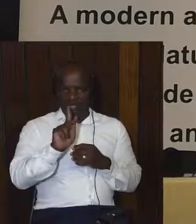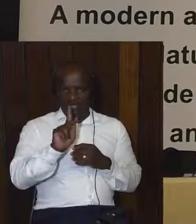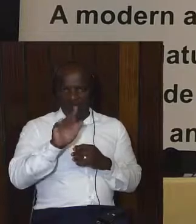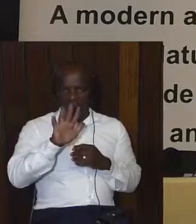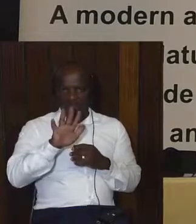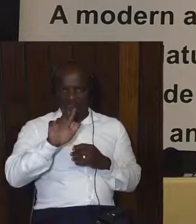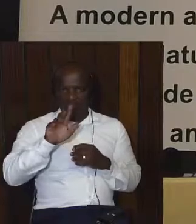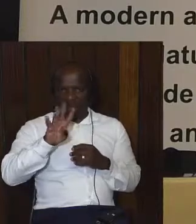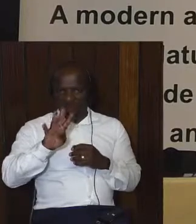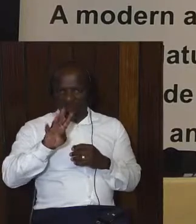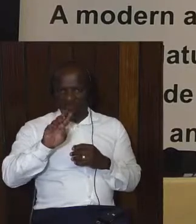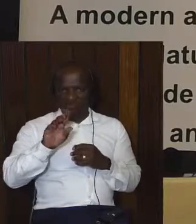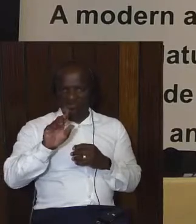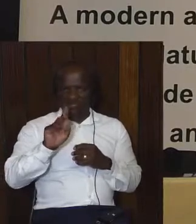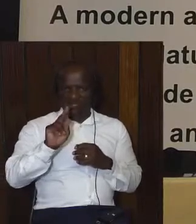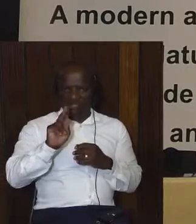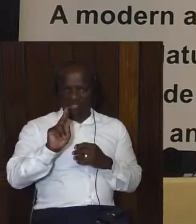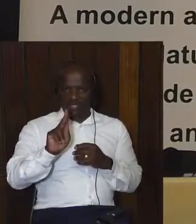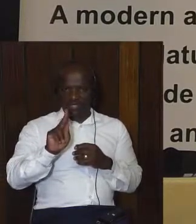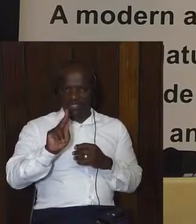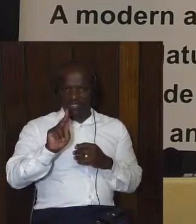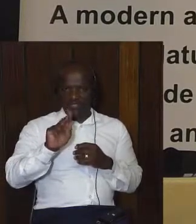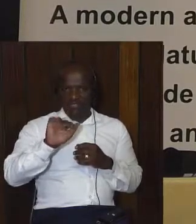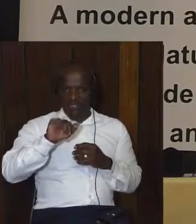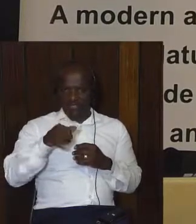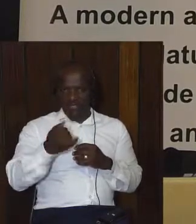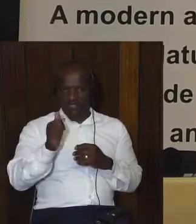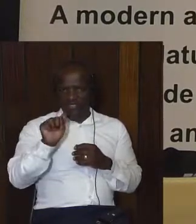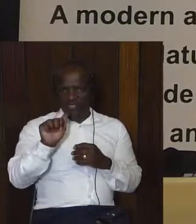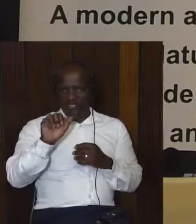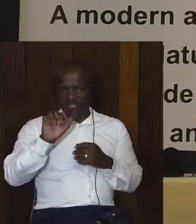K69, I'm appreciating the